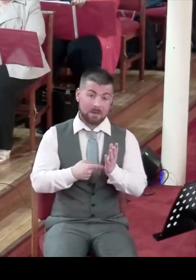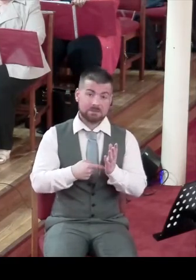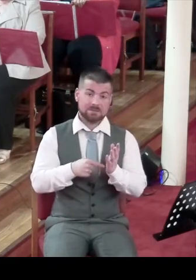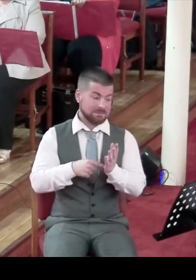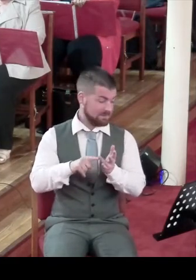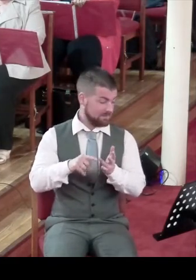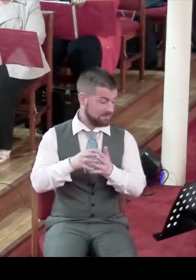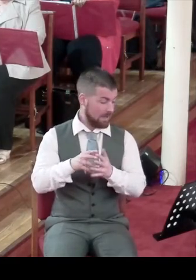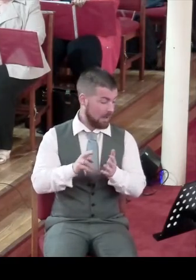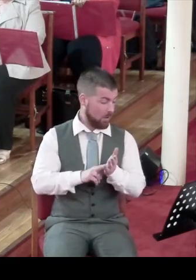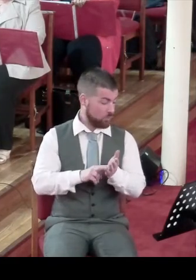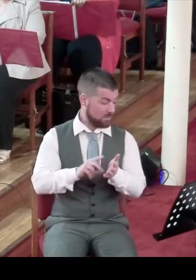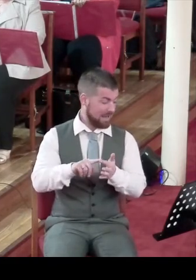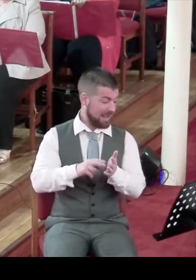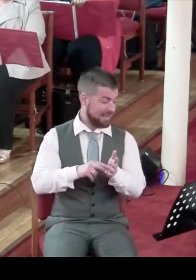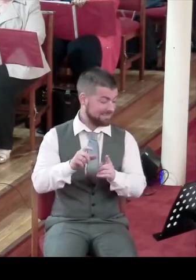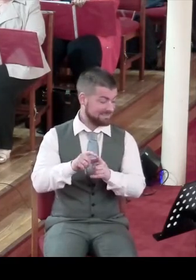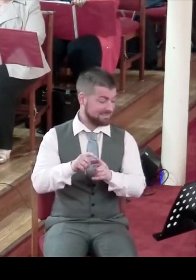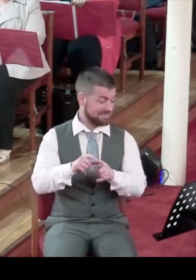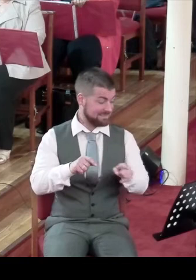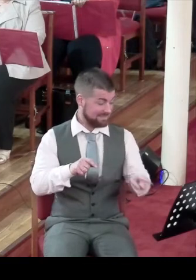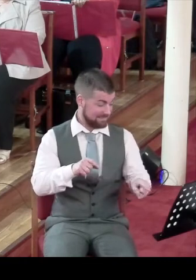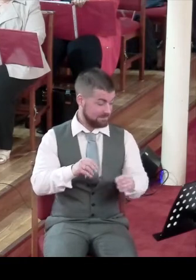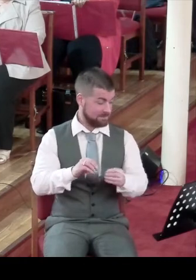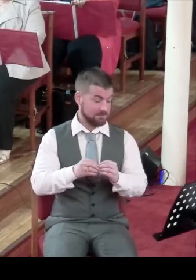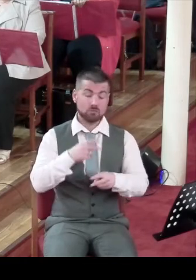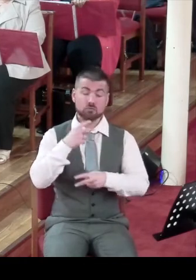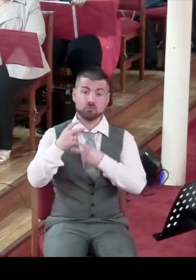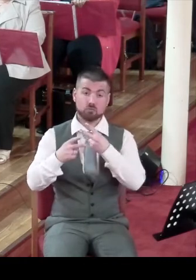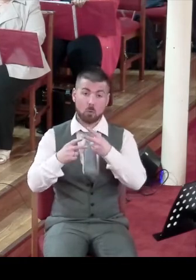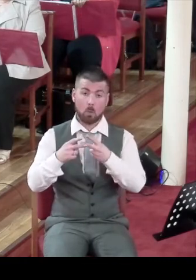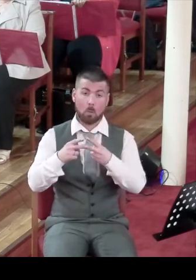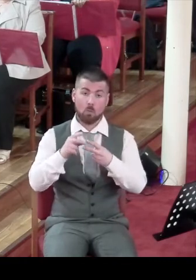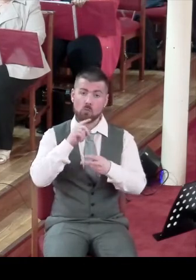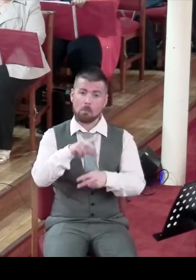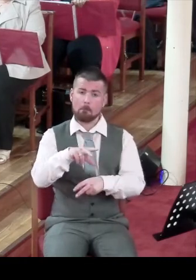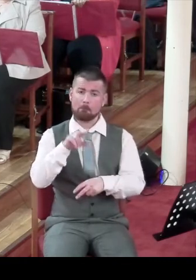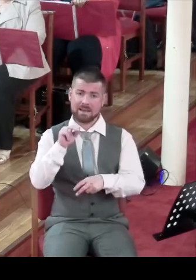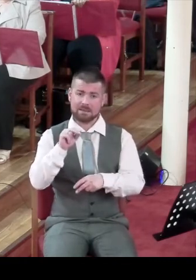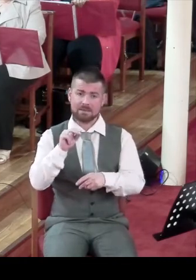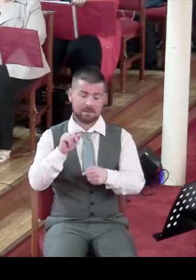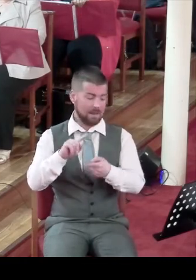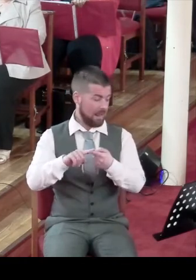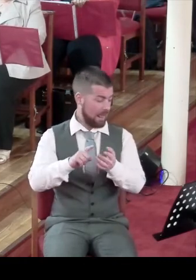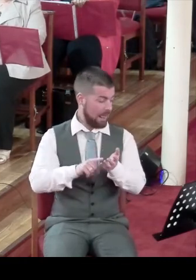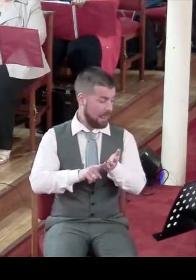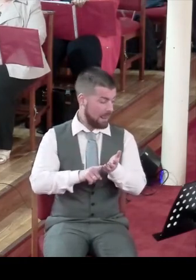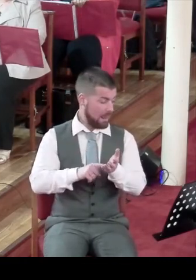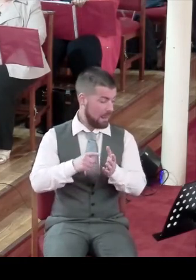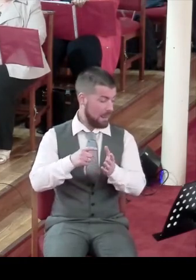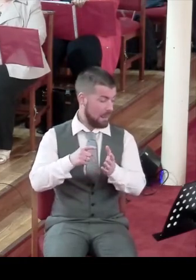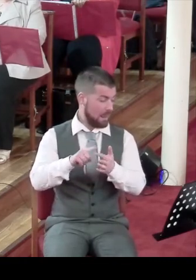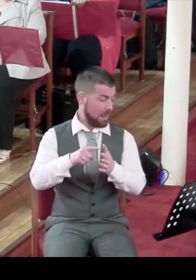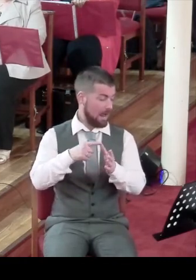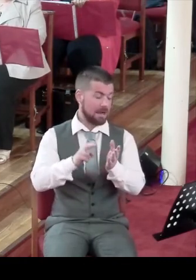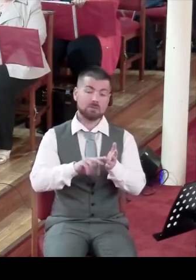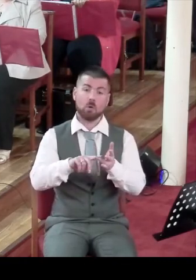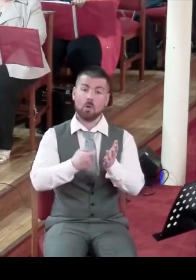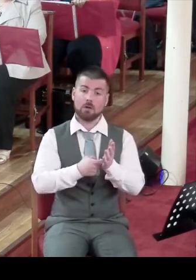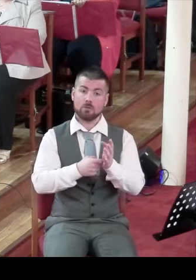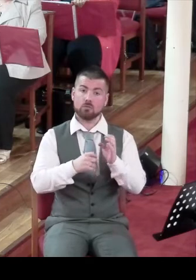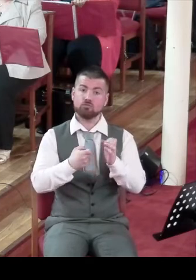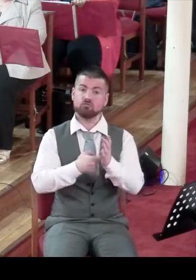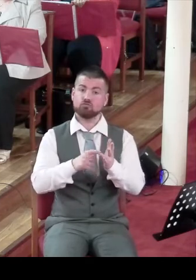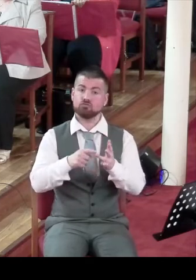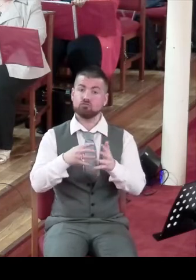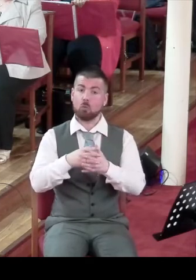hymns that we're going to sing today. The next one was chosen by Eleanor Crowe, and it was actually one of a couple of hymns that